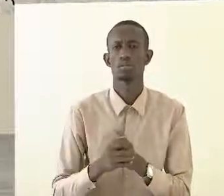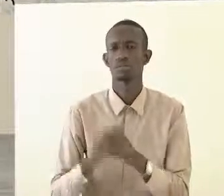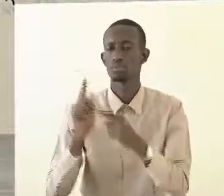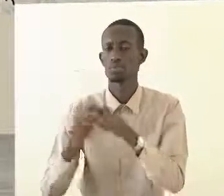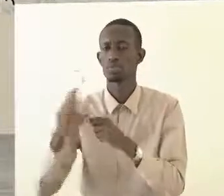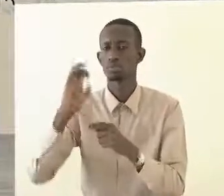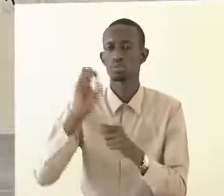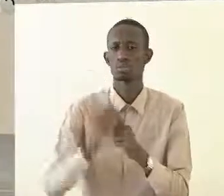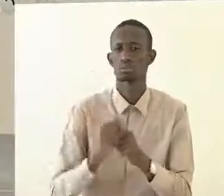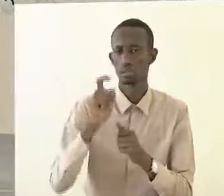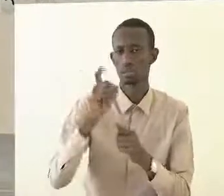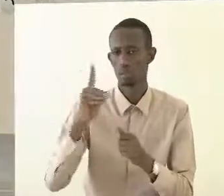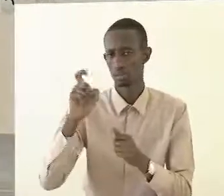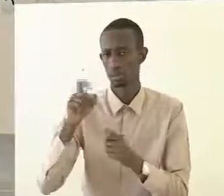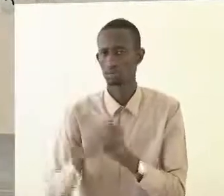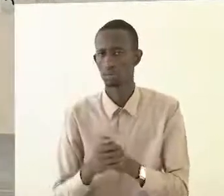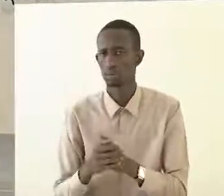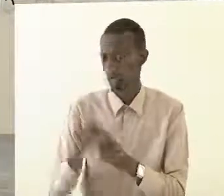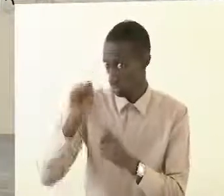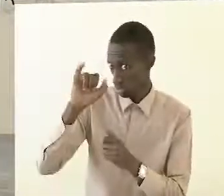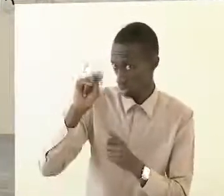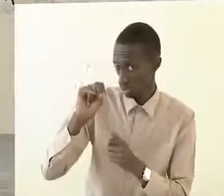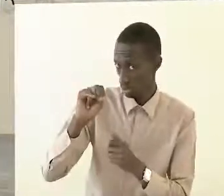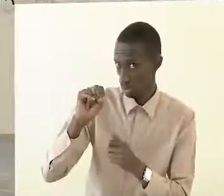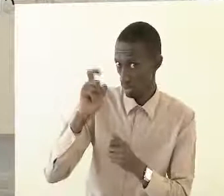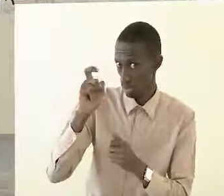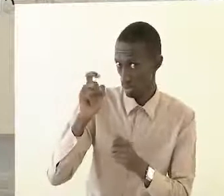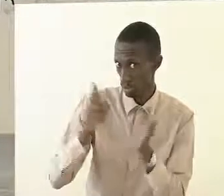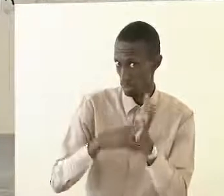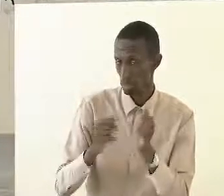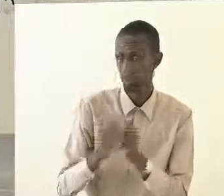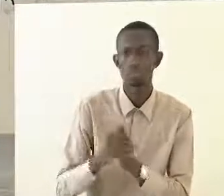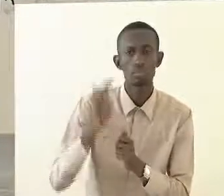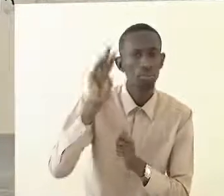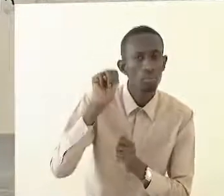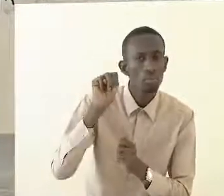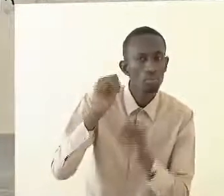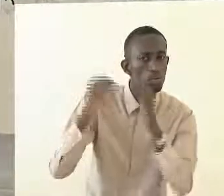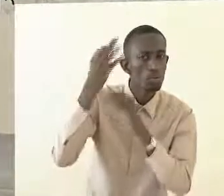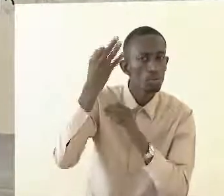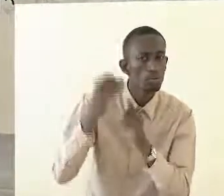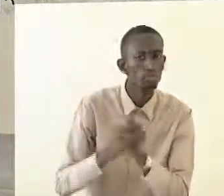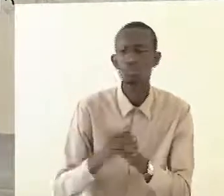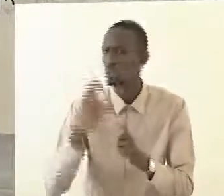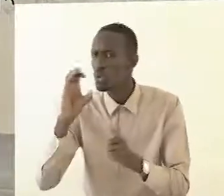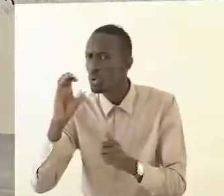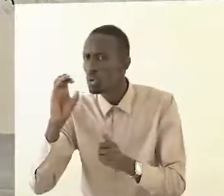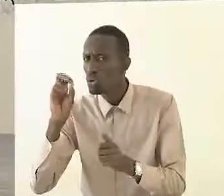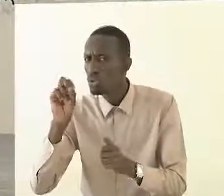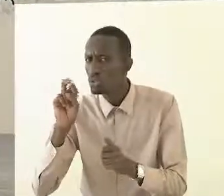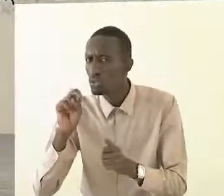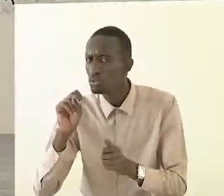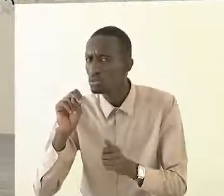which is equal to sine x is m cubed, then cosine x is